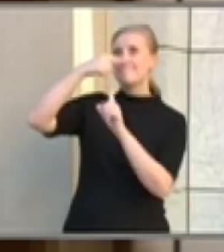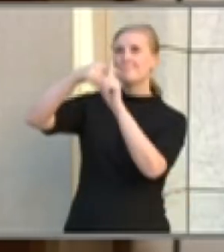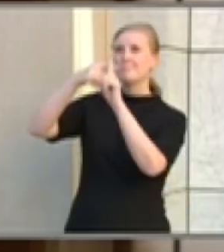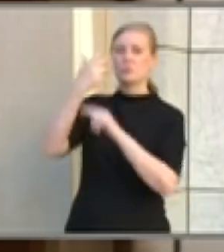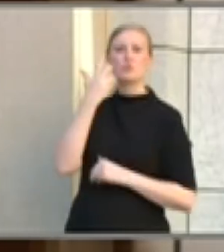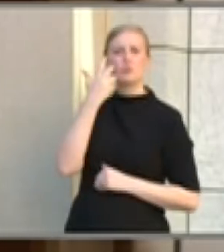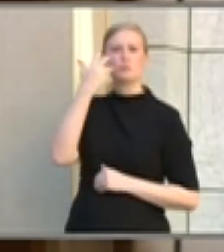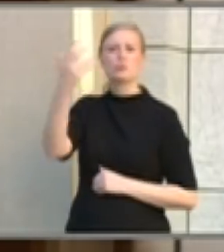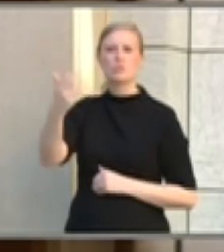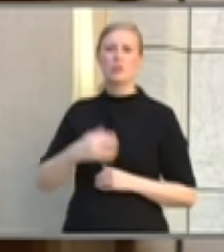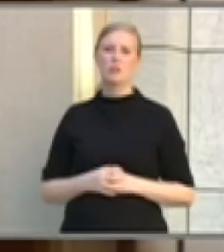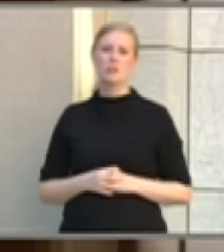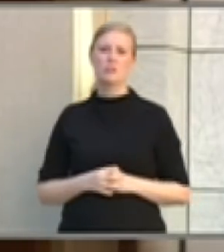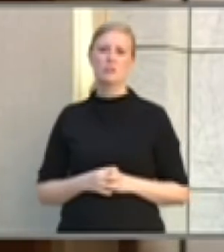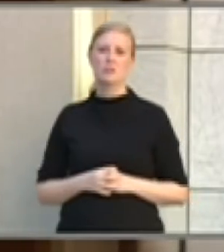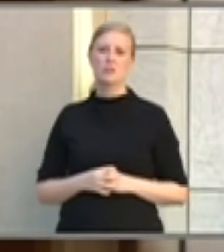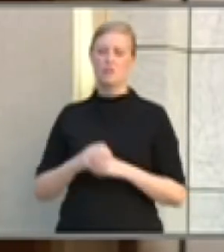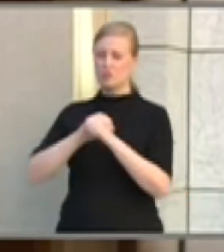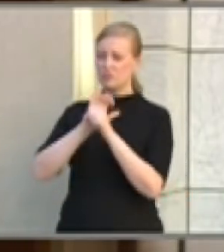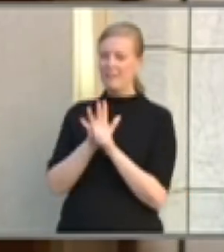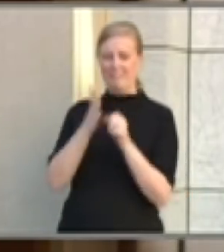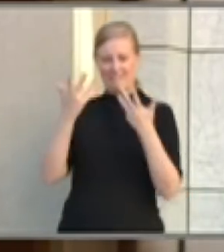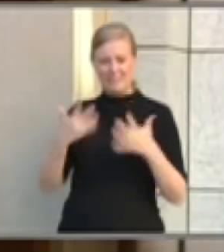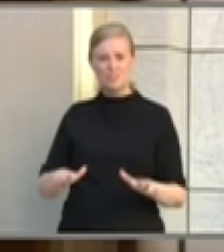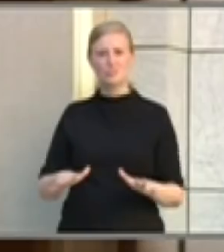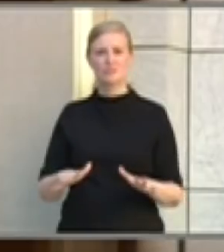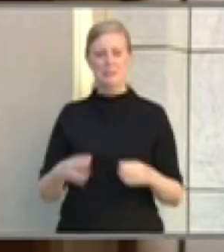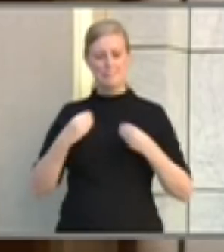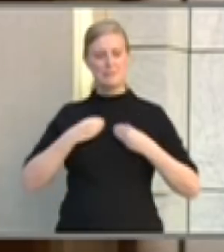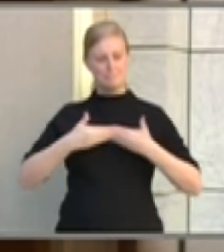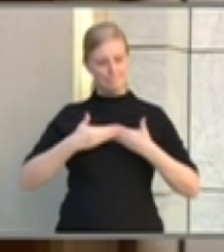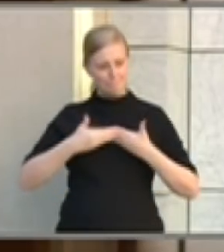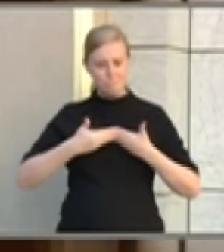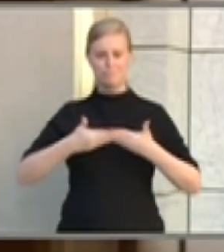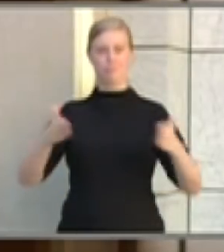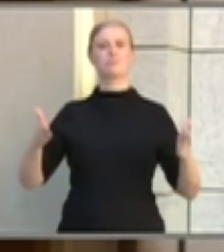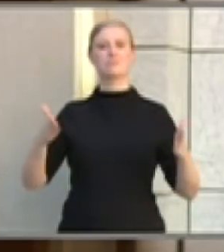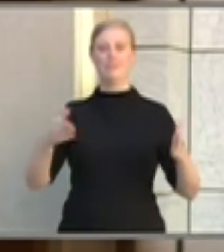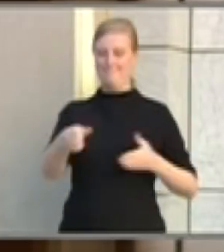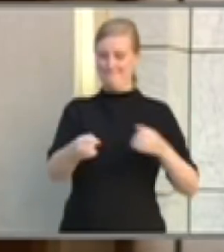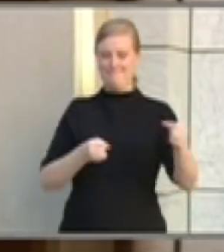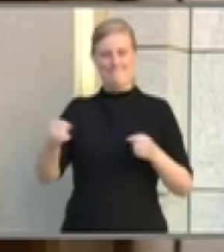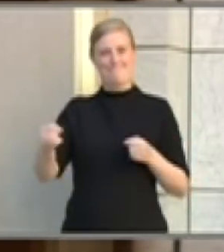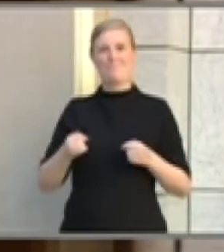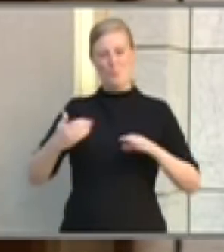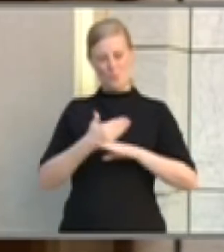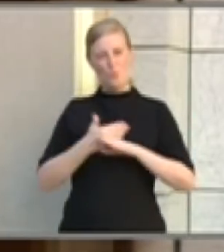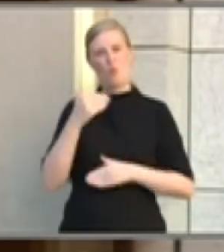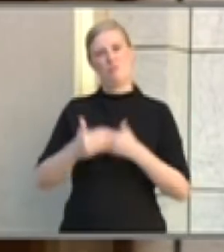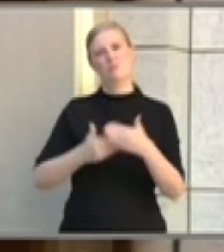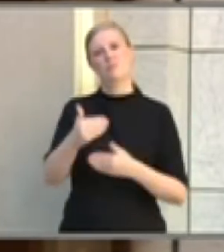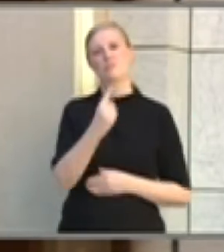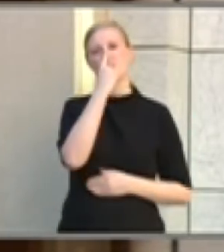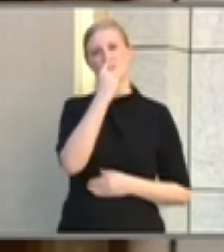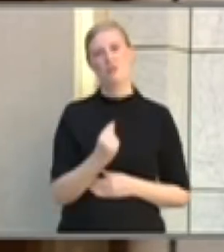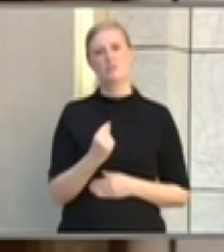opportunity and create a new future together on the other side of this. So they emerge together, and we all emerge together